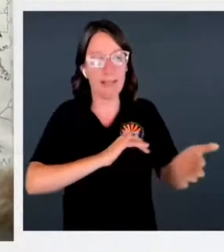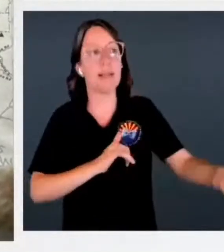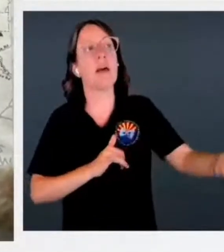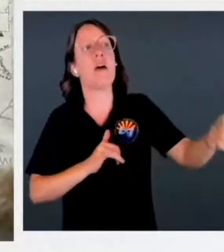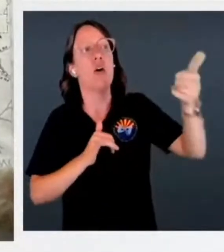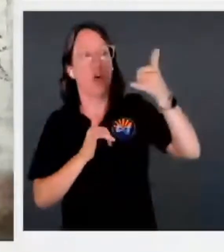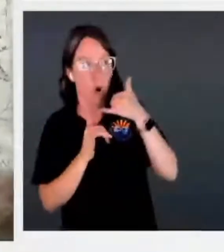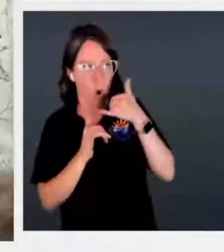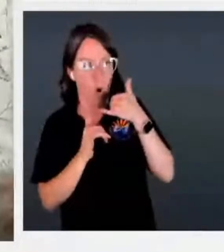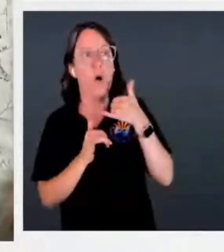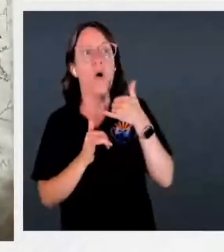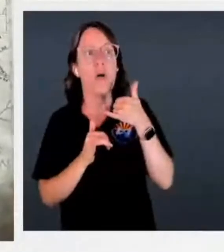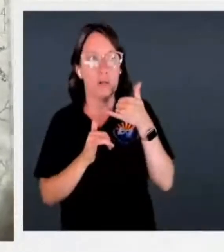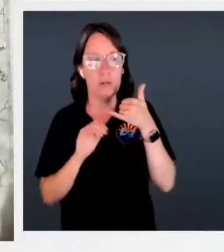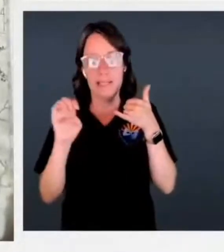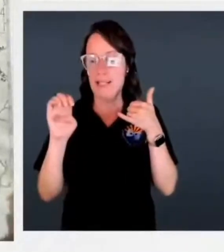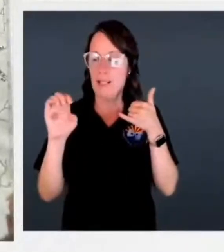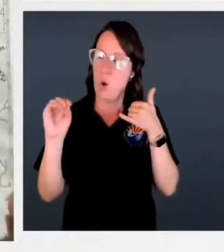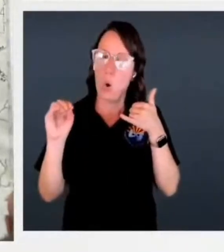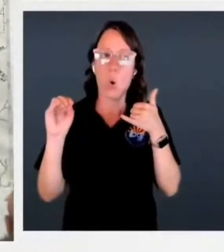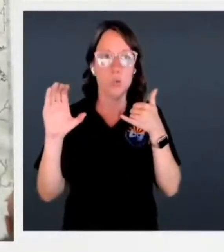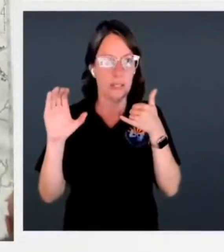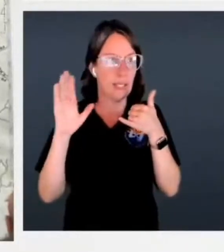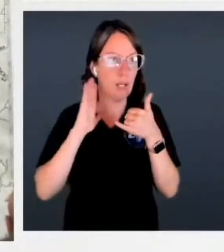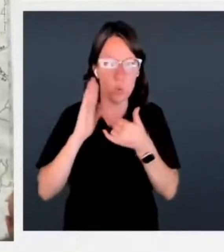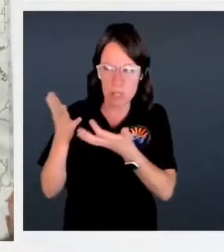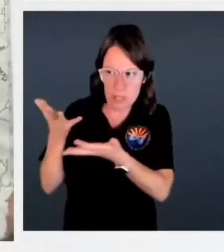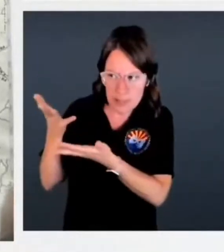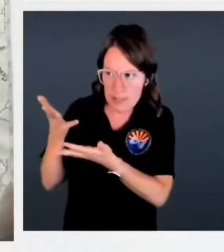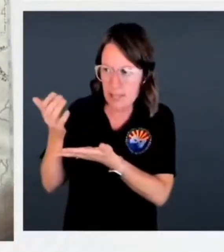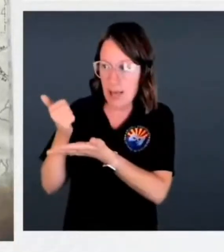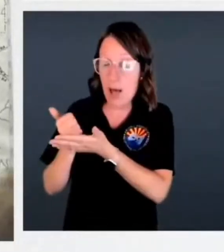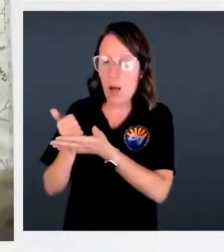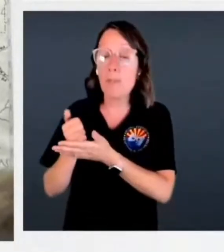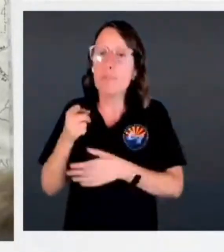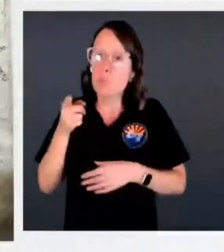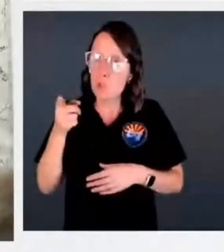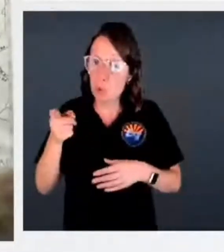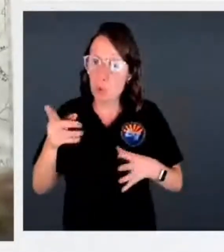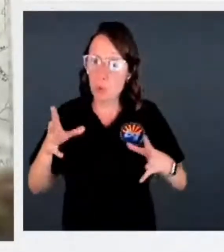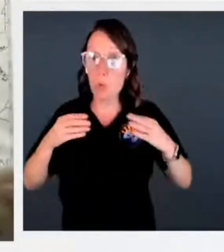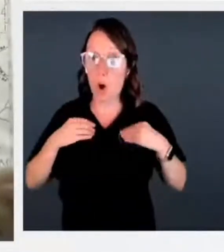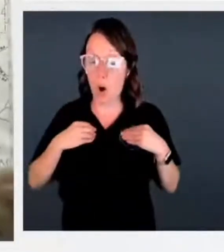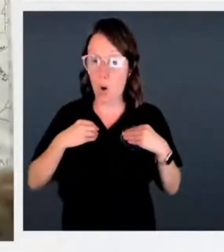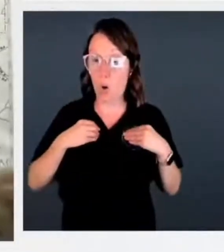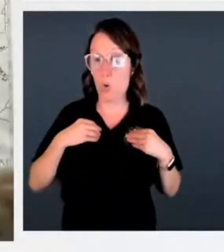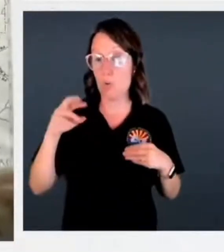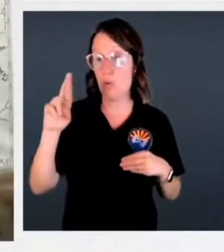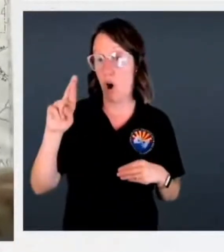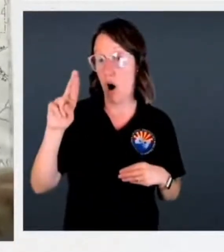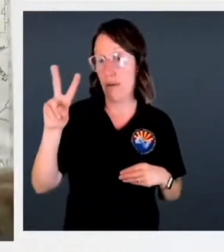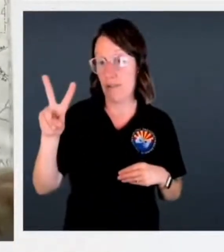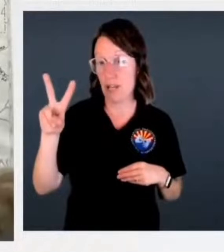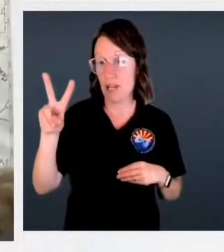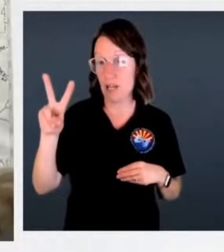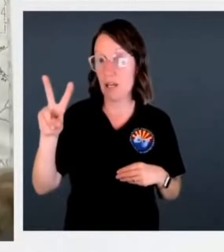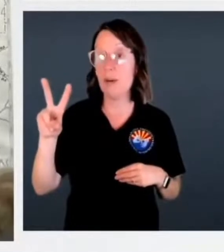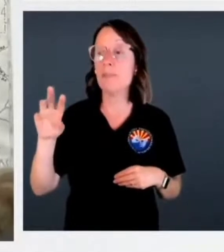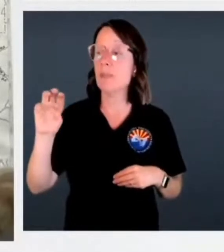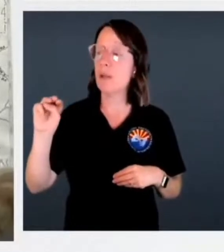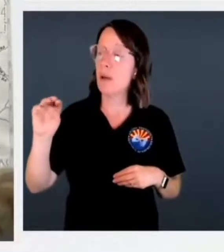taken care of. And then if you have an RV, we can go out to Montague. I know that's not a little bit farther away, but Montague's been